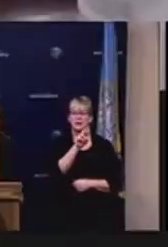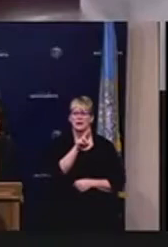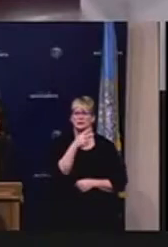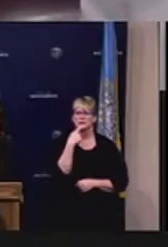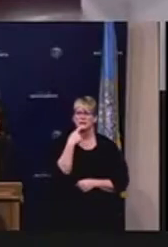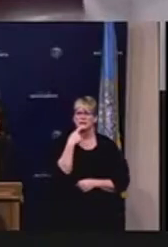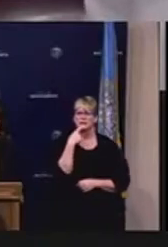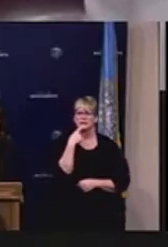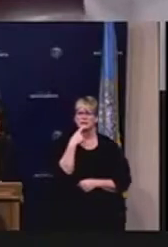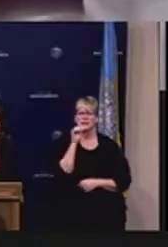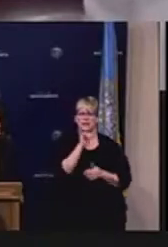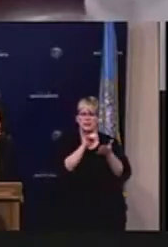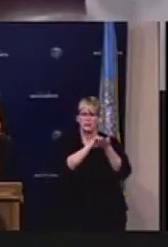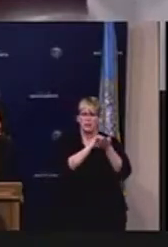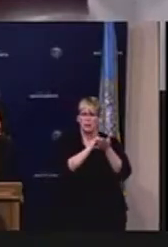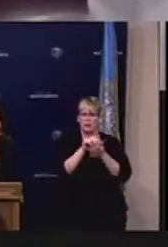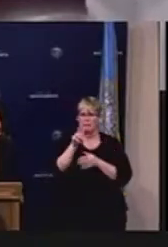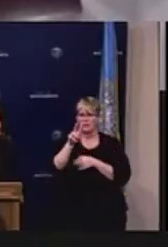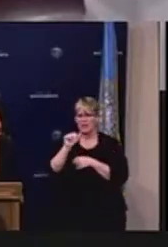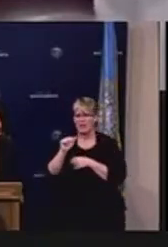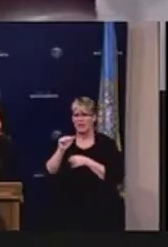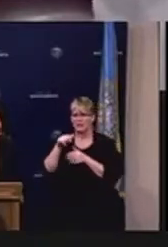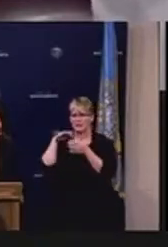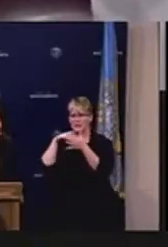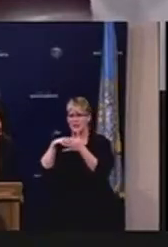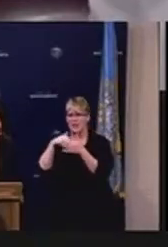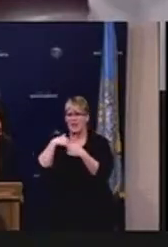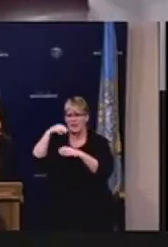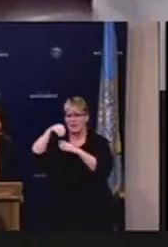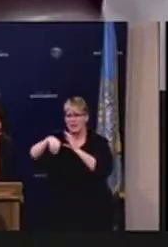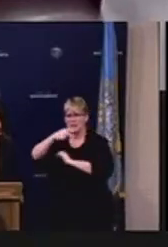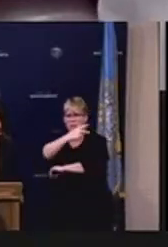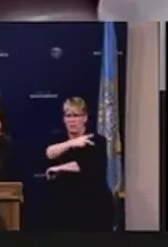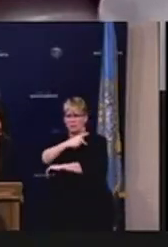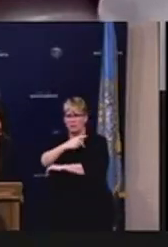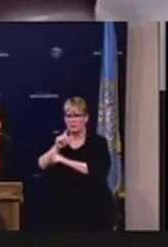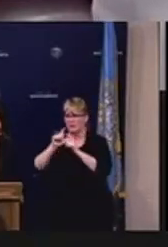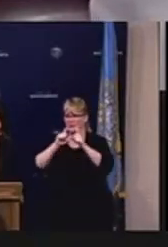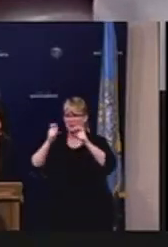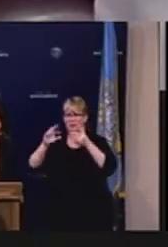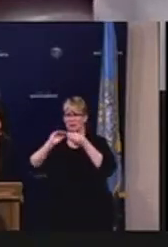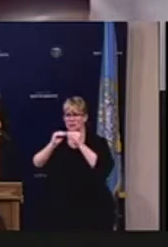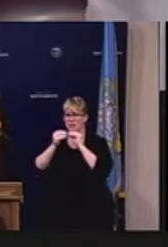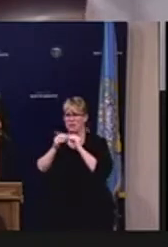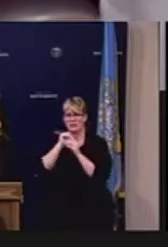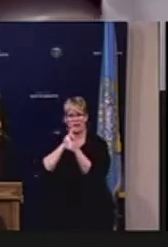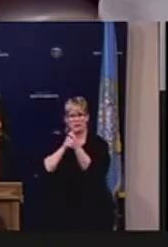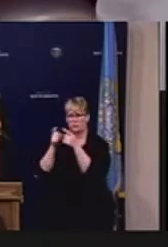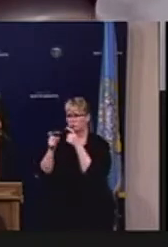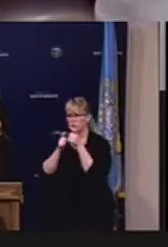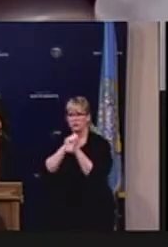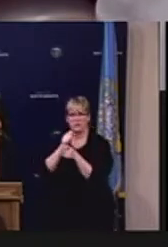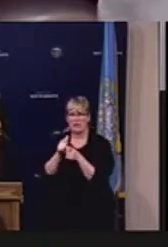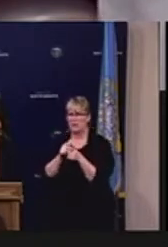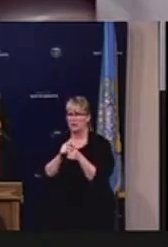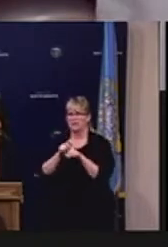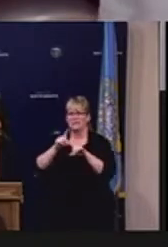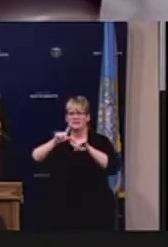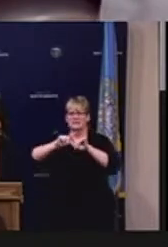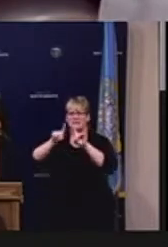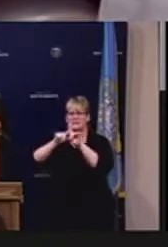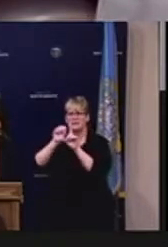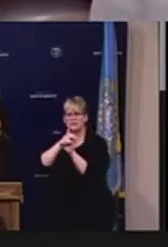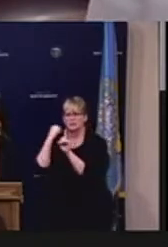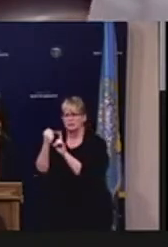VA study was really looking at inpatients, large numbers, not as well controlled, kind of a lot of different